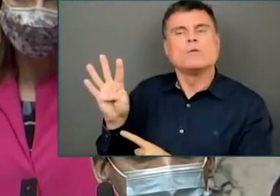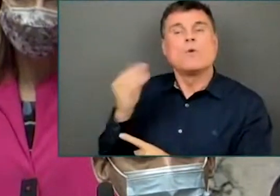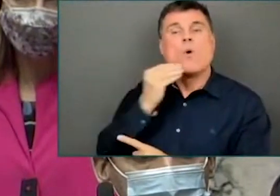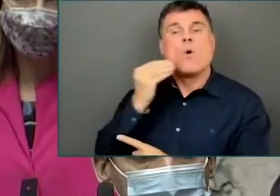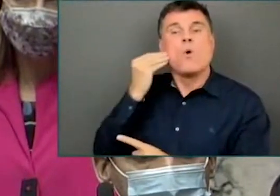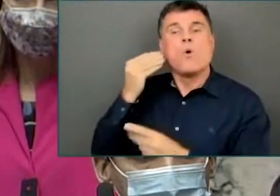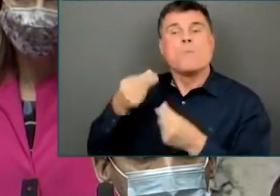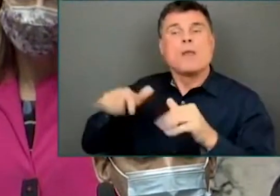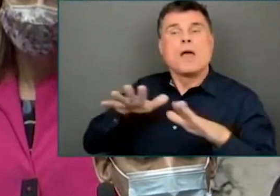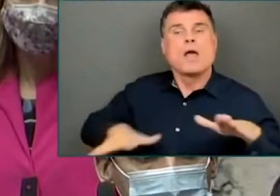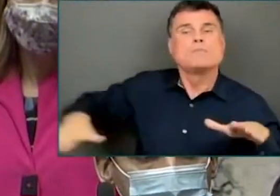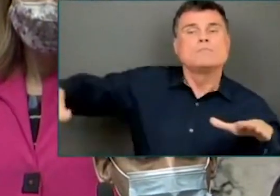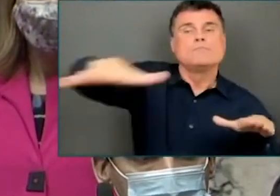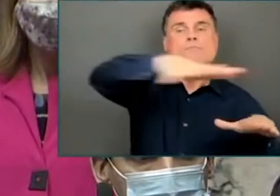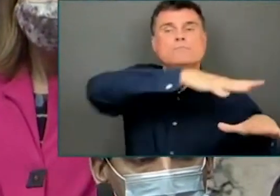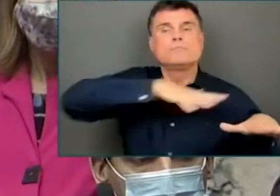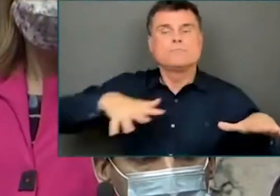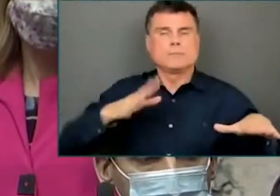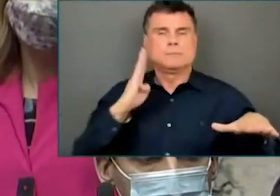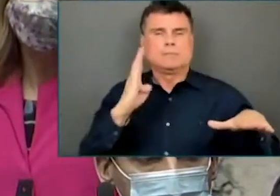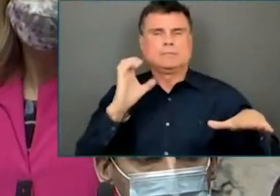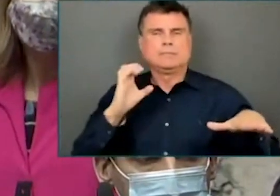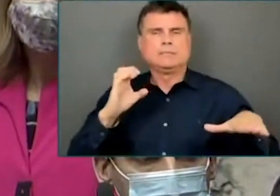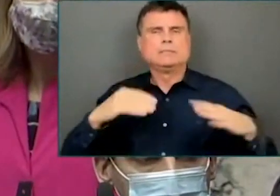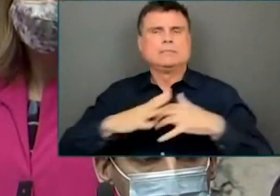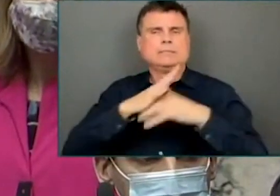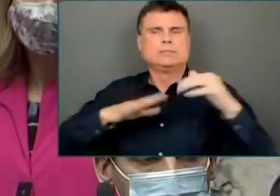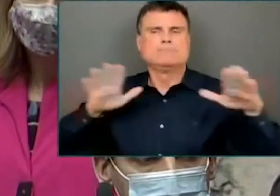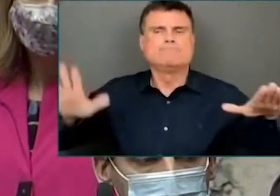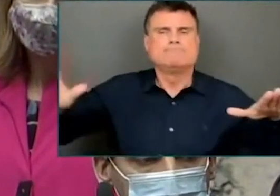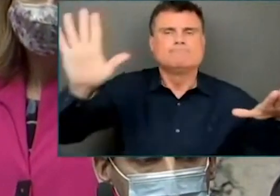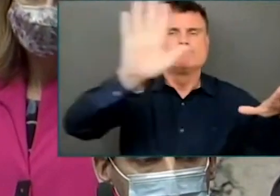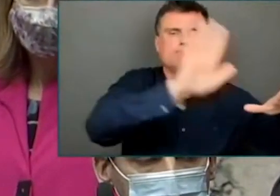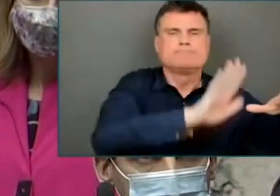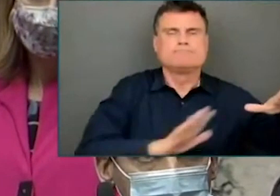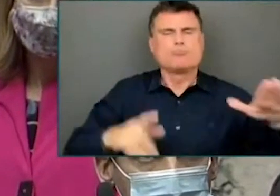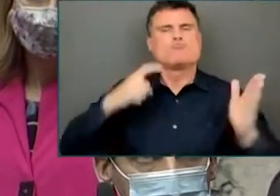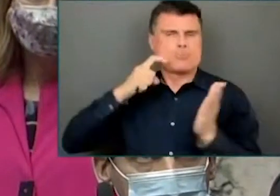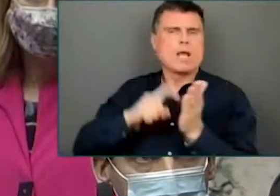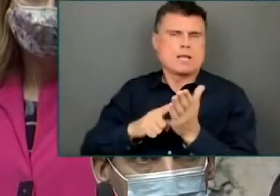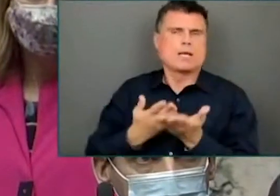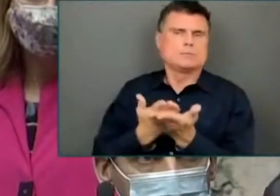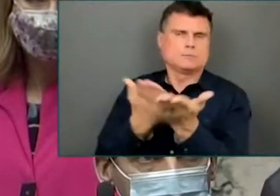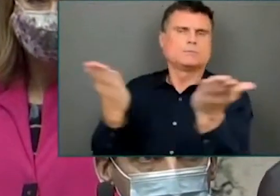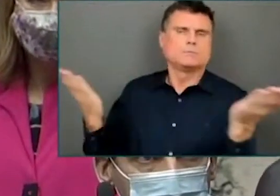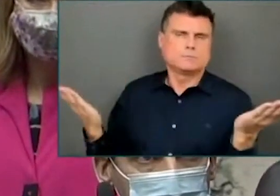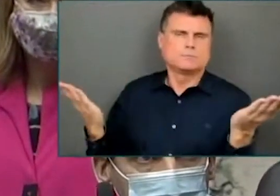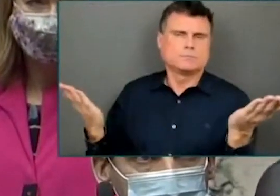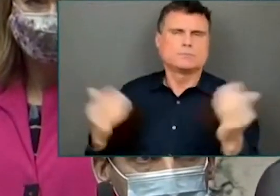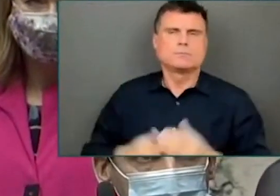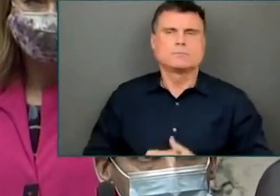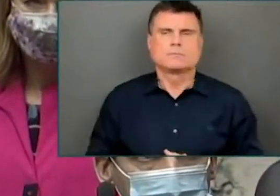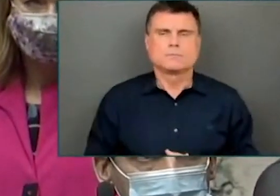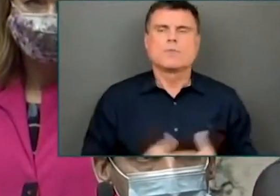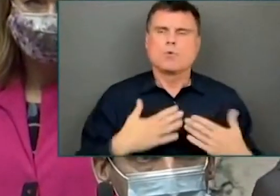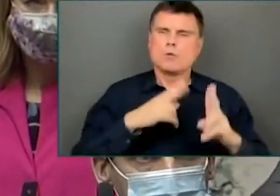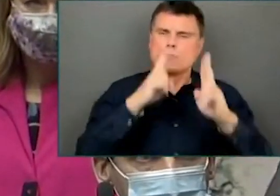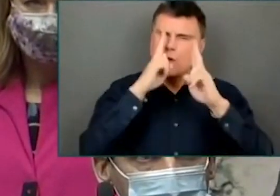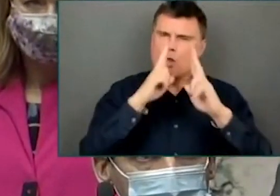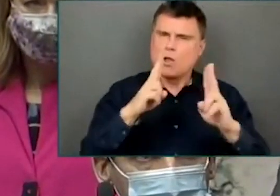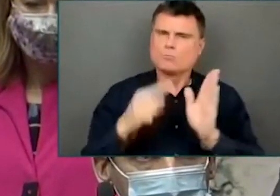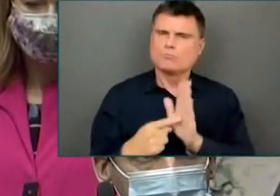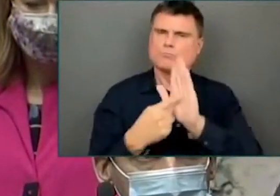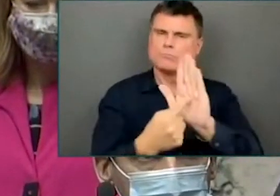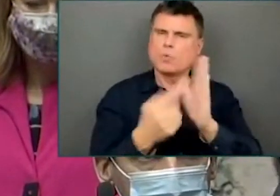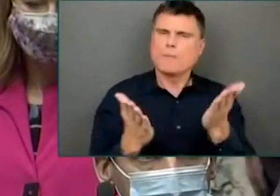those joining us, I would like to extend a warm welcome. Today I'm honored to present Budget 2022, a